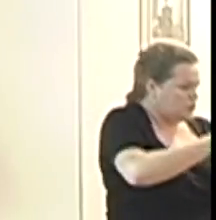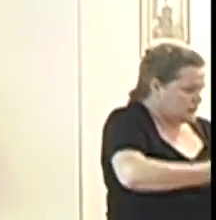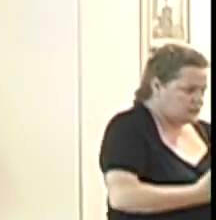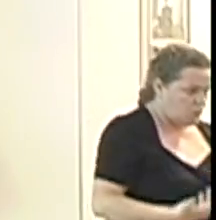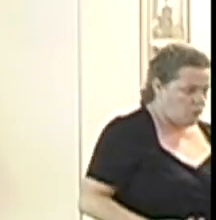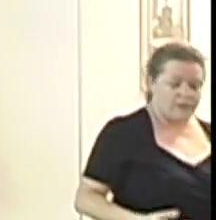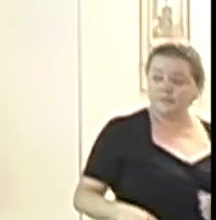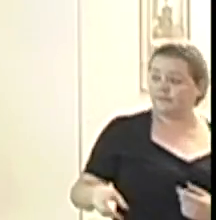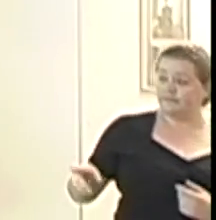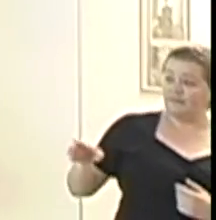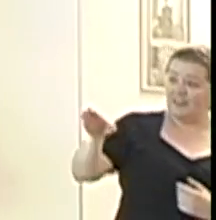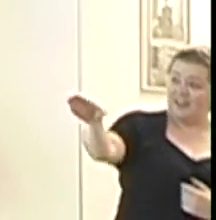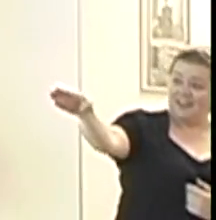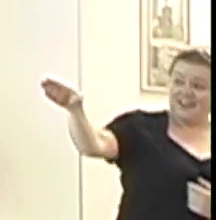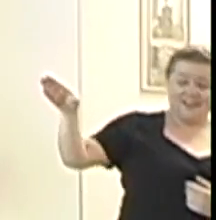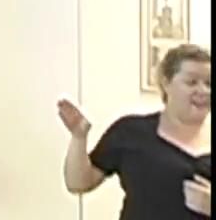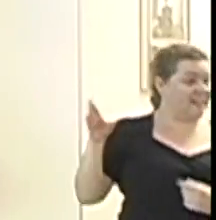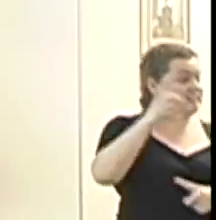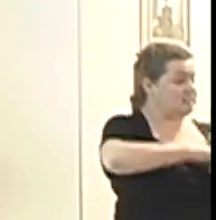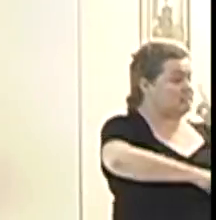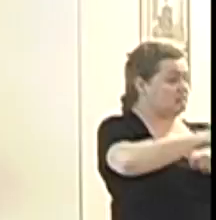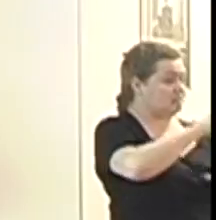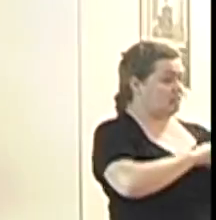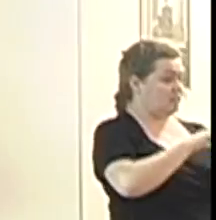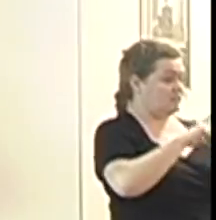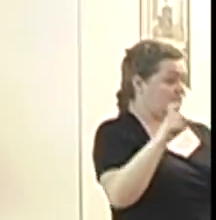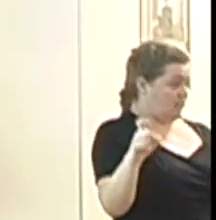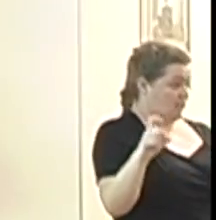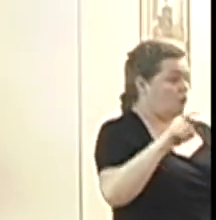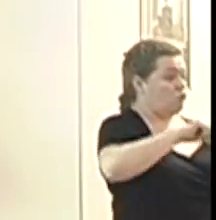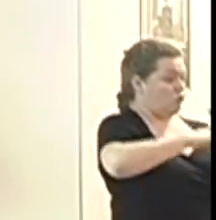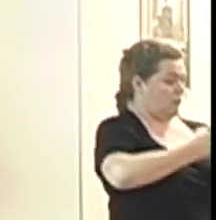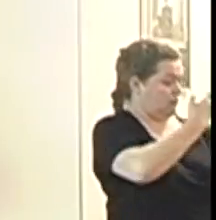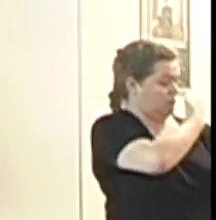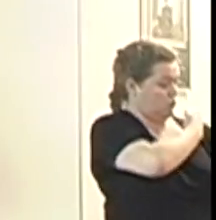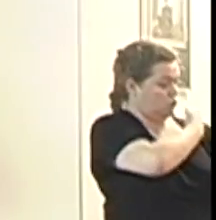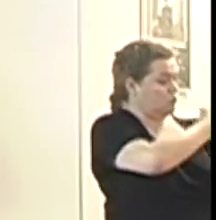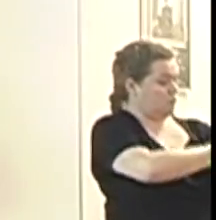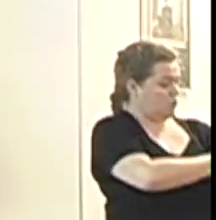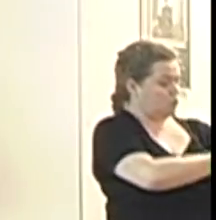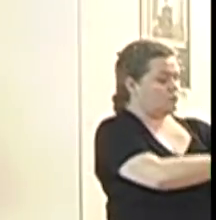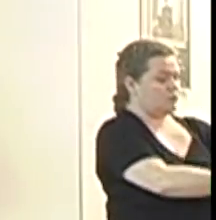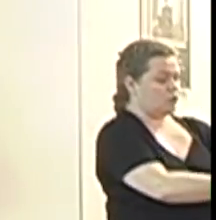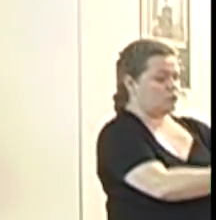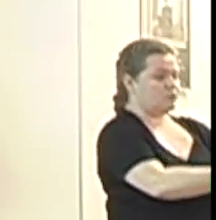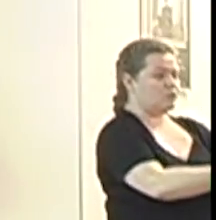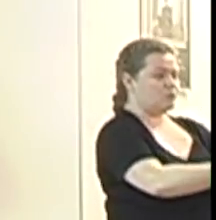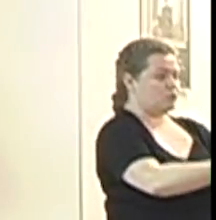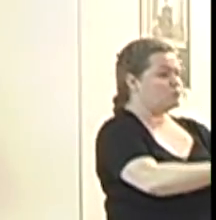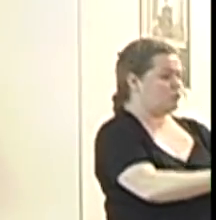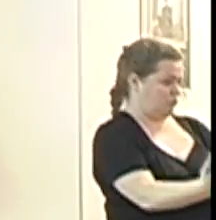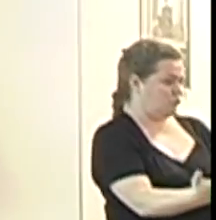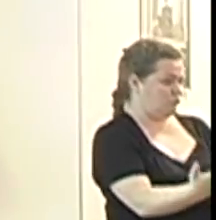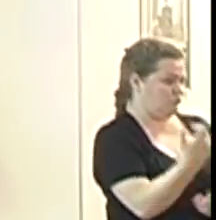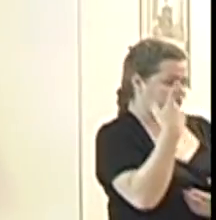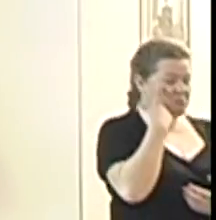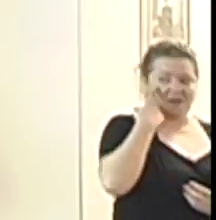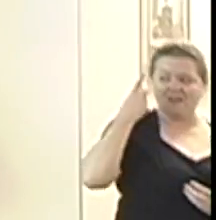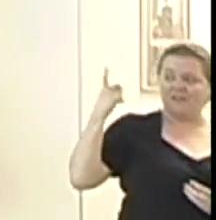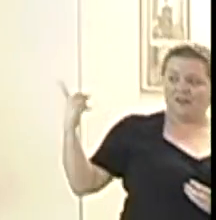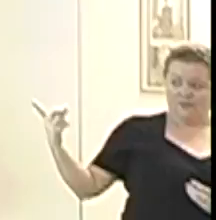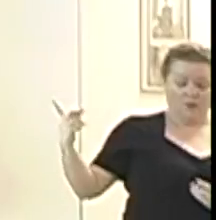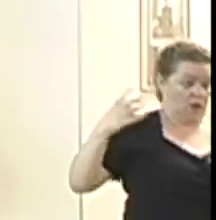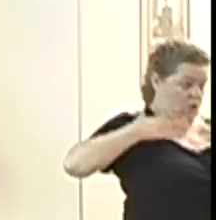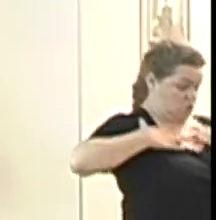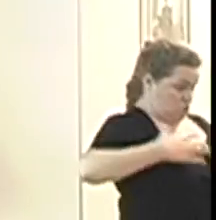Well, we can array the signs, we can array the articulators of the arm on a scale from most proximal to the